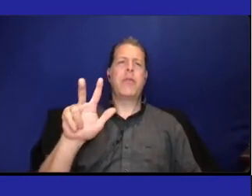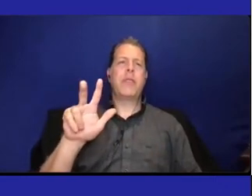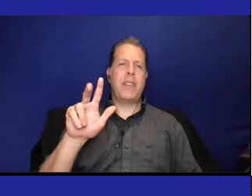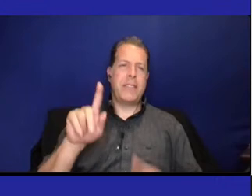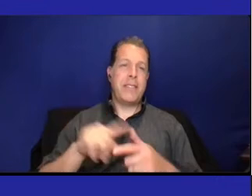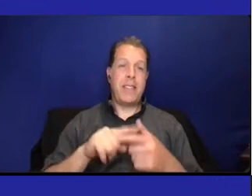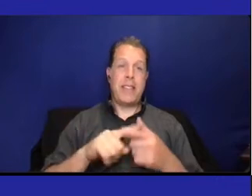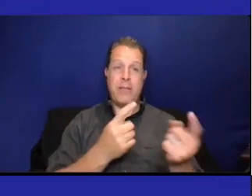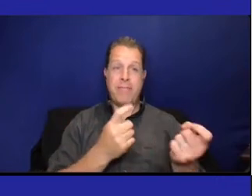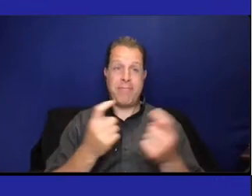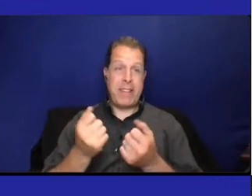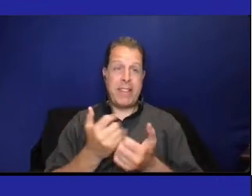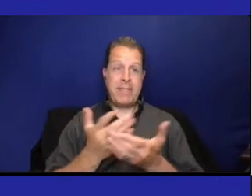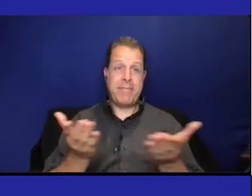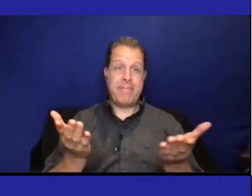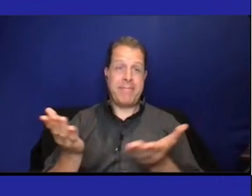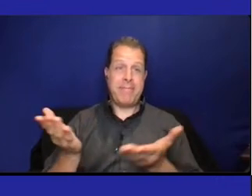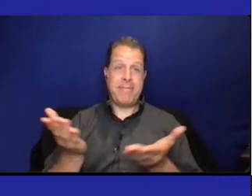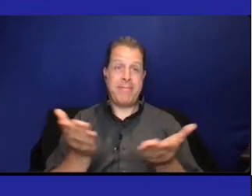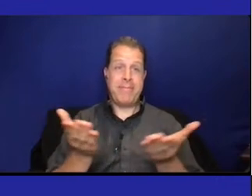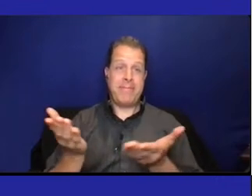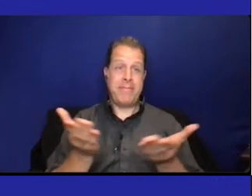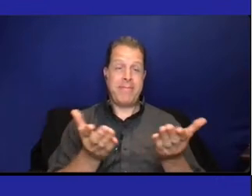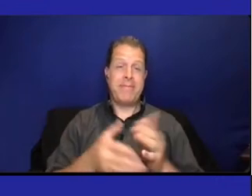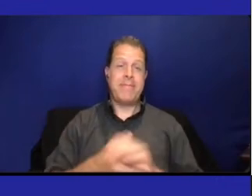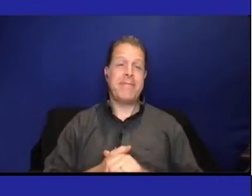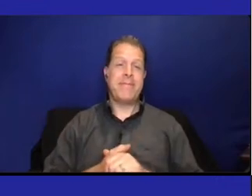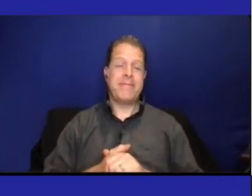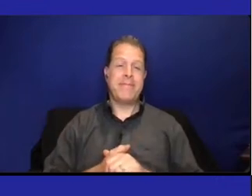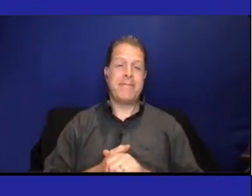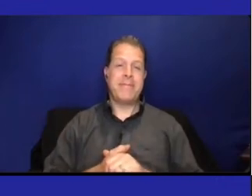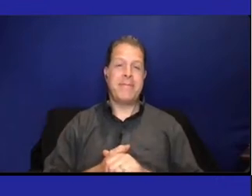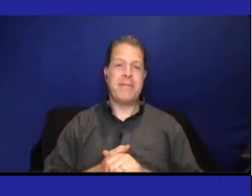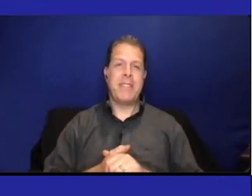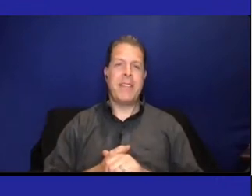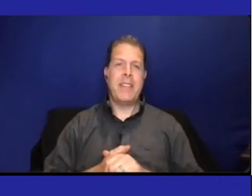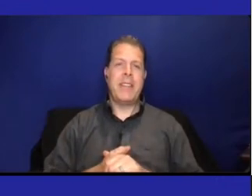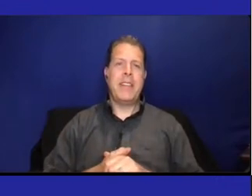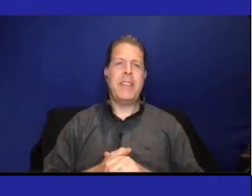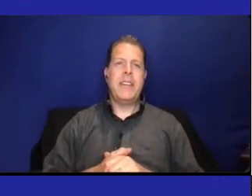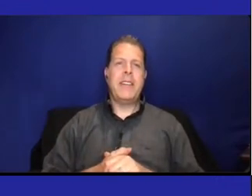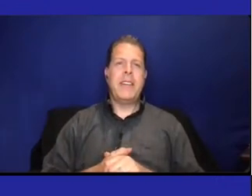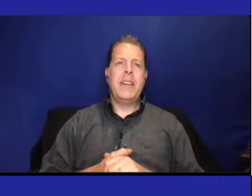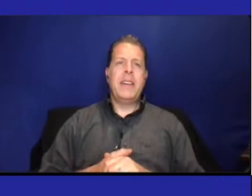questions you may have. Thank you. Barbara and then Sally.